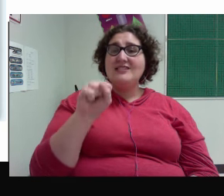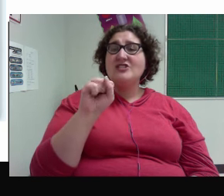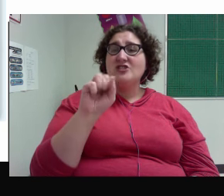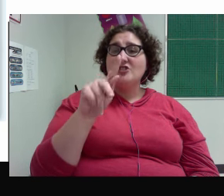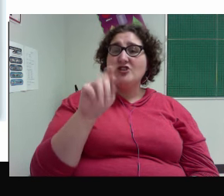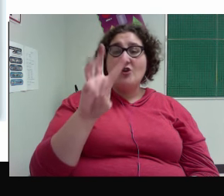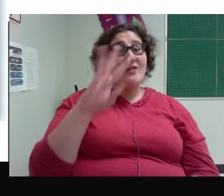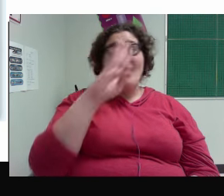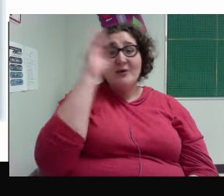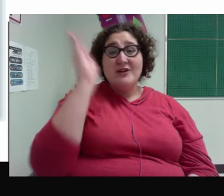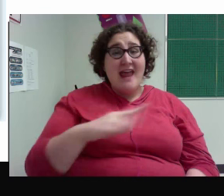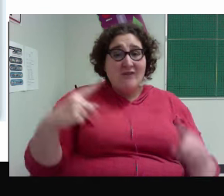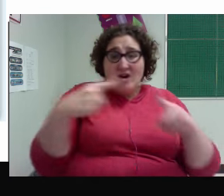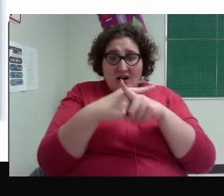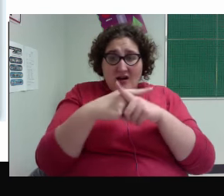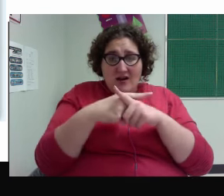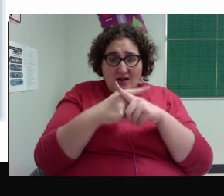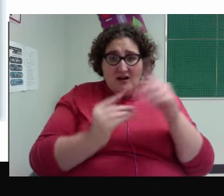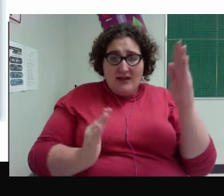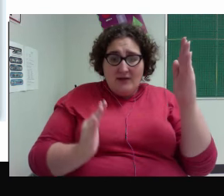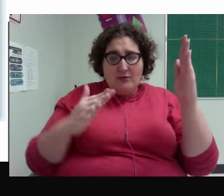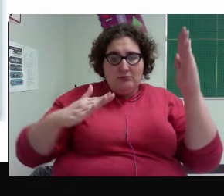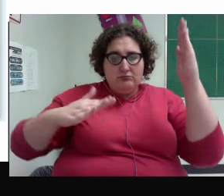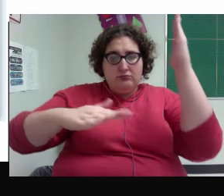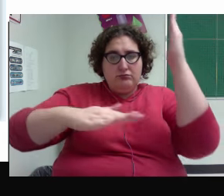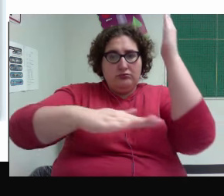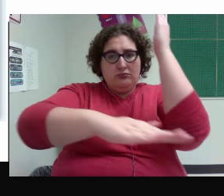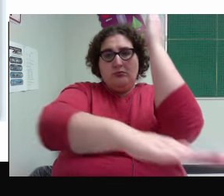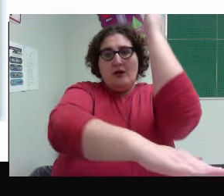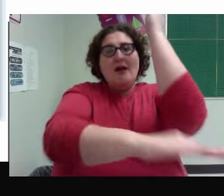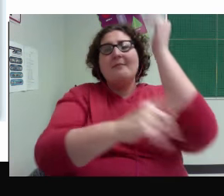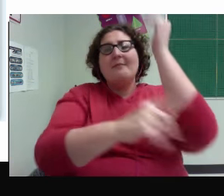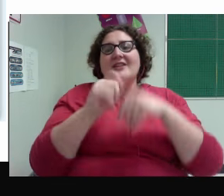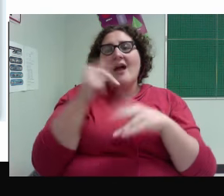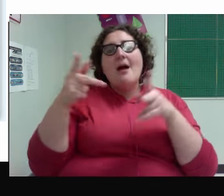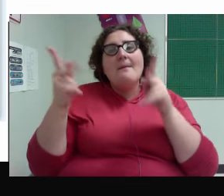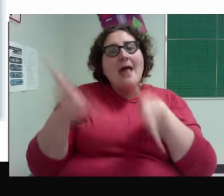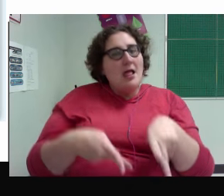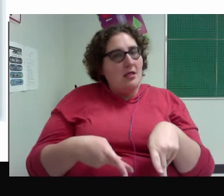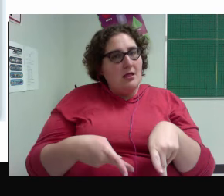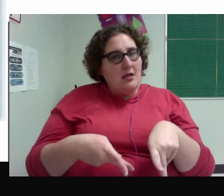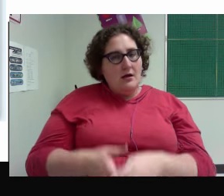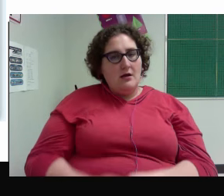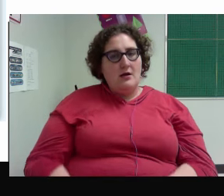lines because they're never going to intersect each other, but they also are not parallel to each other.